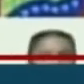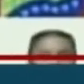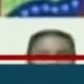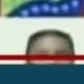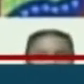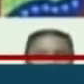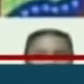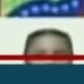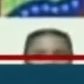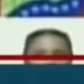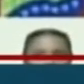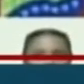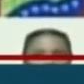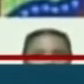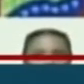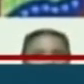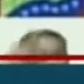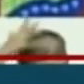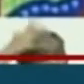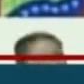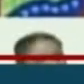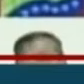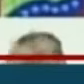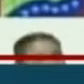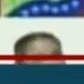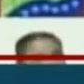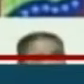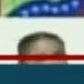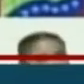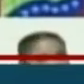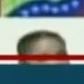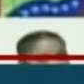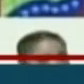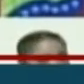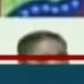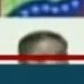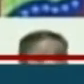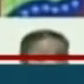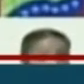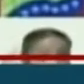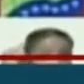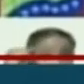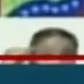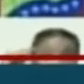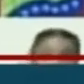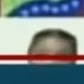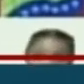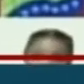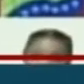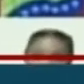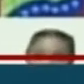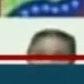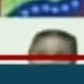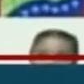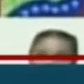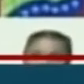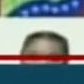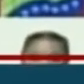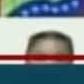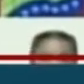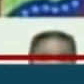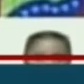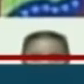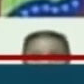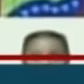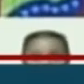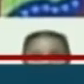Personal Strategic Command through the exercise Escudo Bolivariano 2022 and has been deployed there. Recently, to